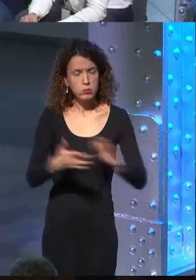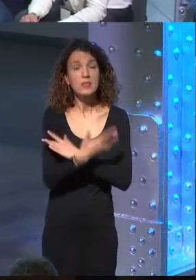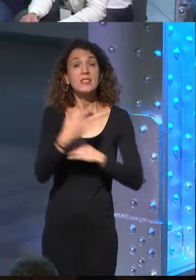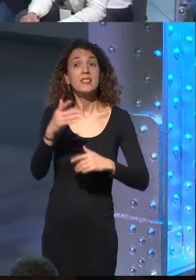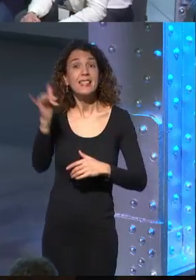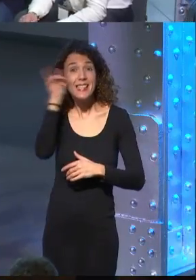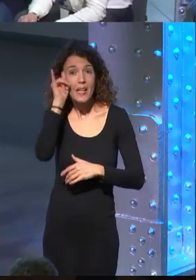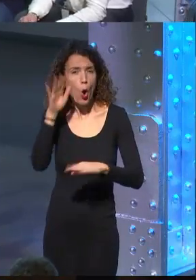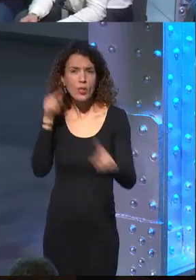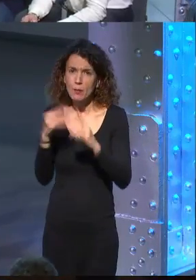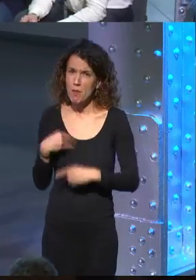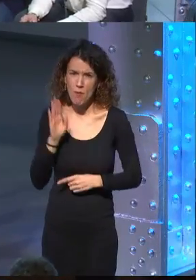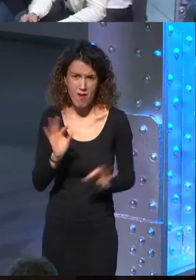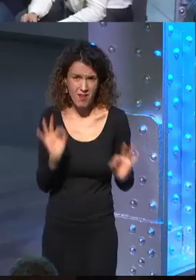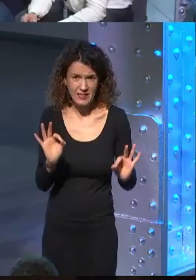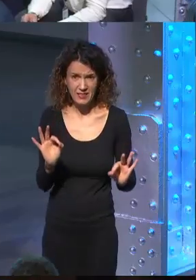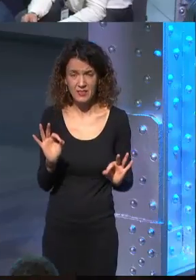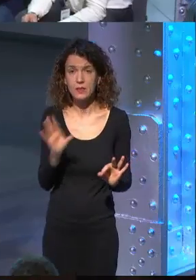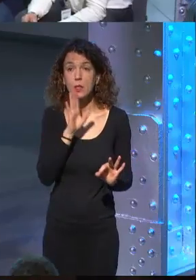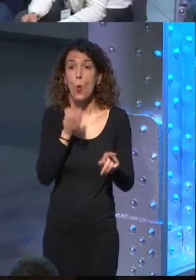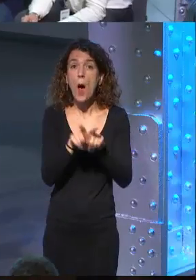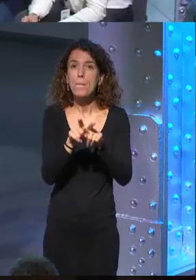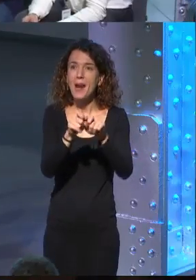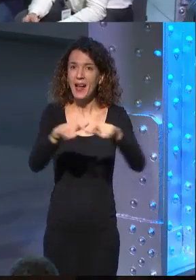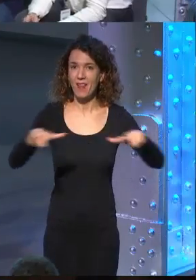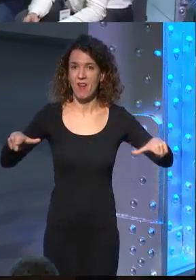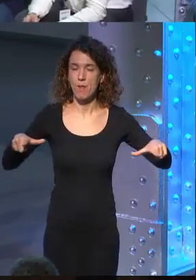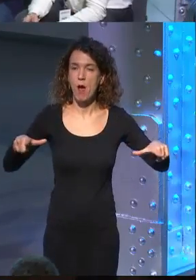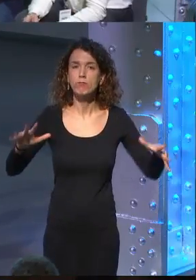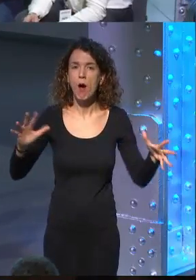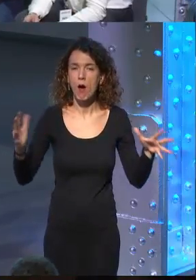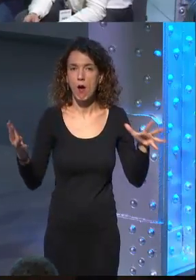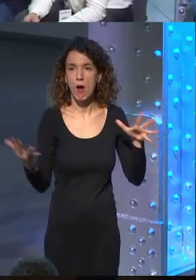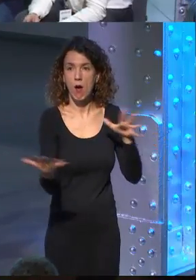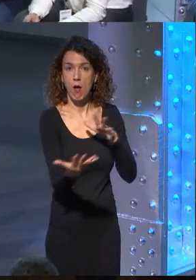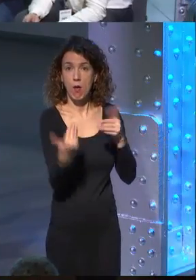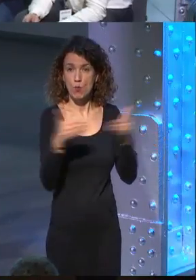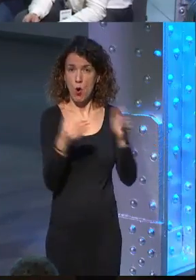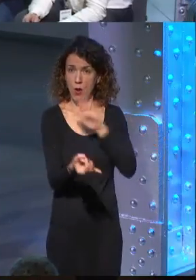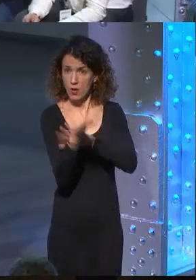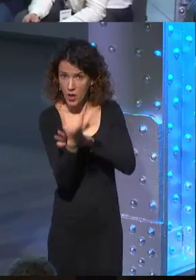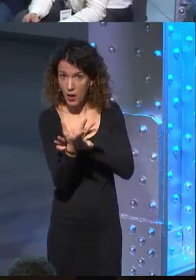It really called our attention. It was really eye-catching because Instagram is for that, how